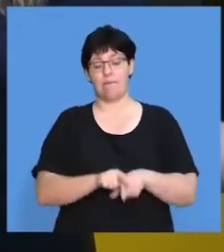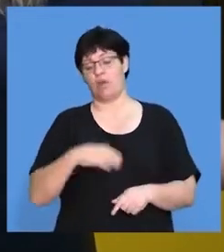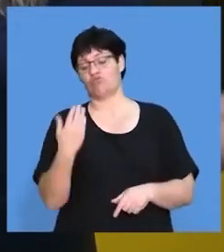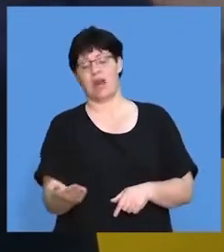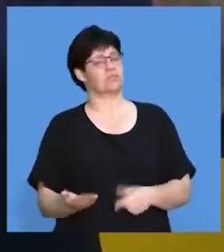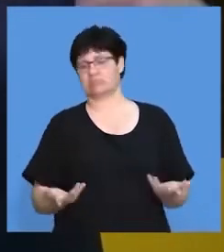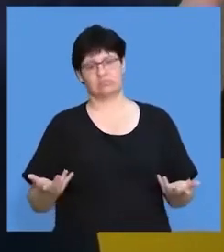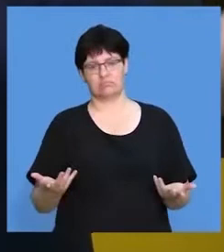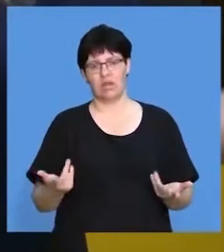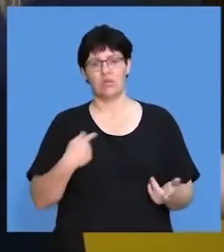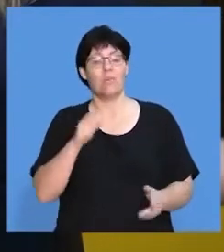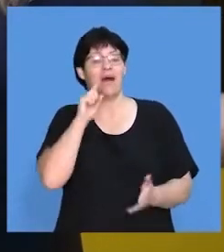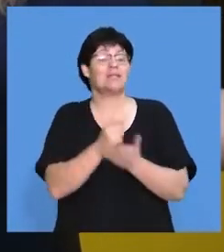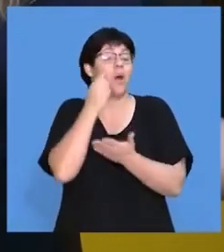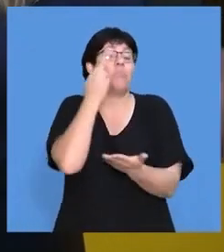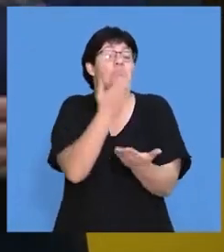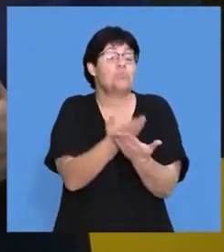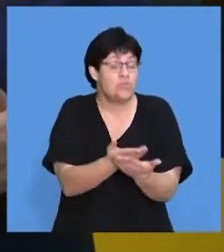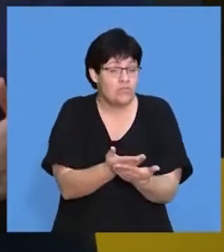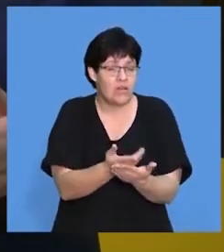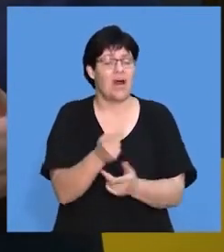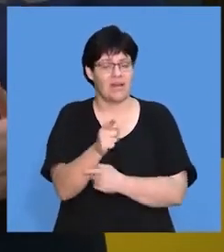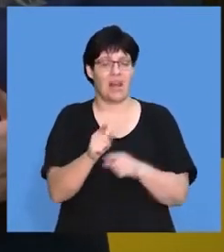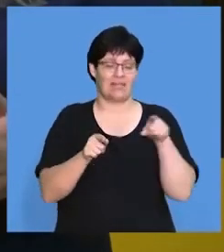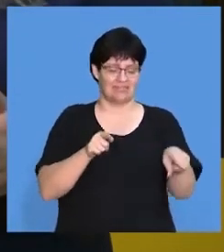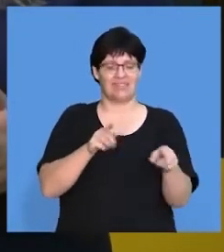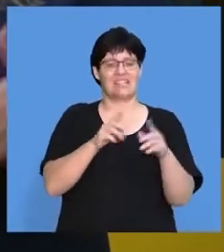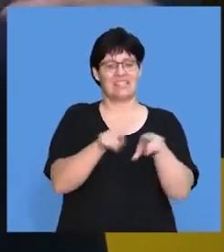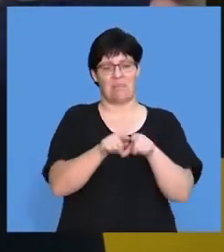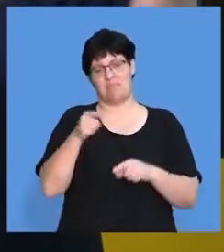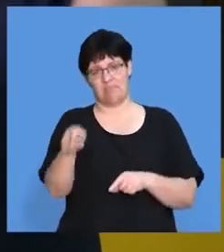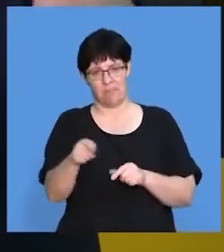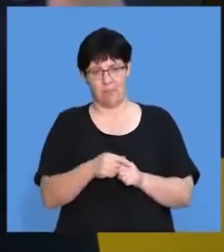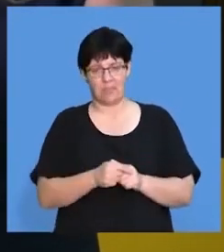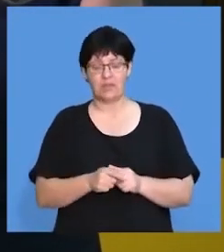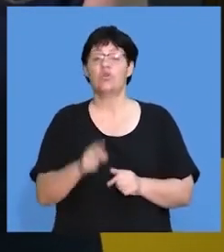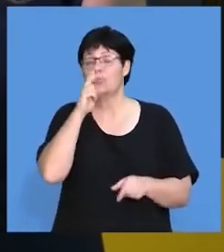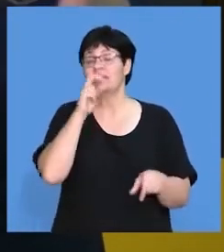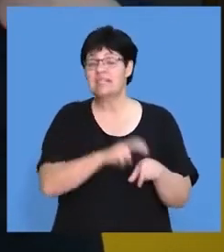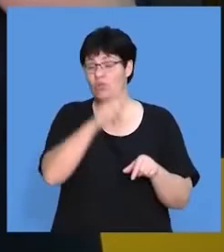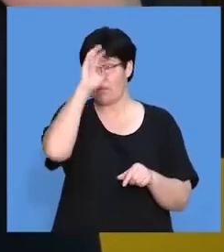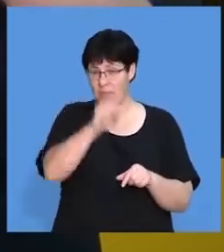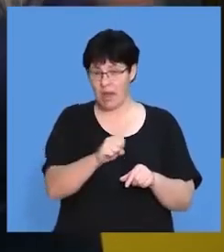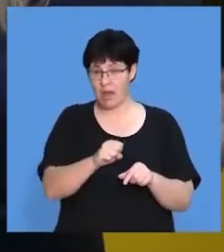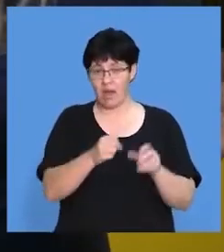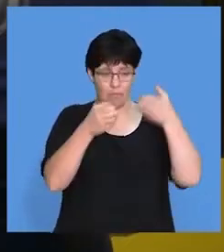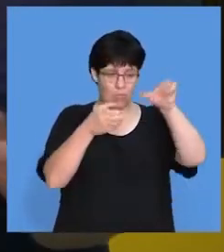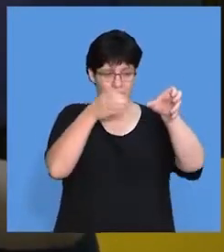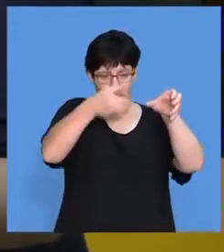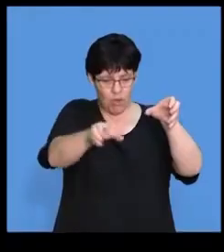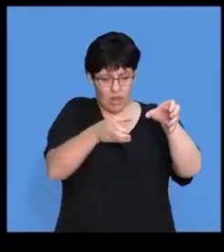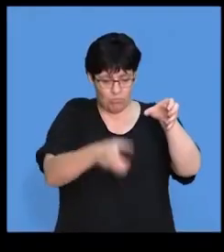right-hand side in order to prove that the left-hand side is equal to the right-hand side. So you really need to remember to break it